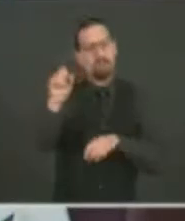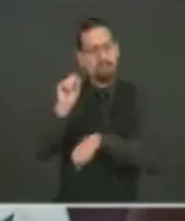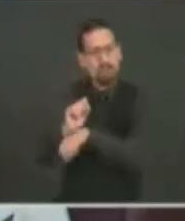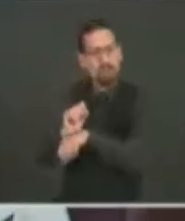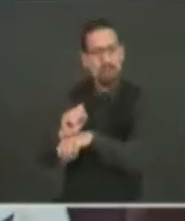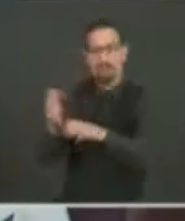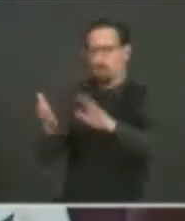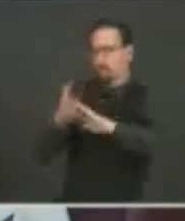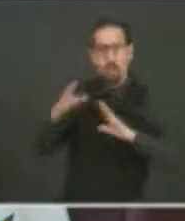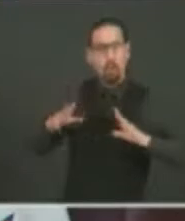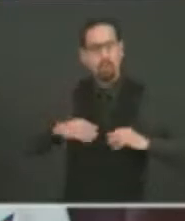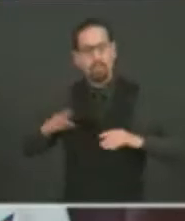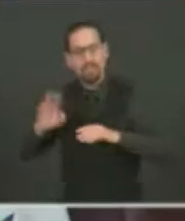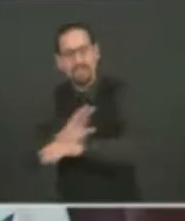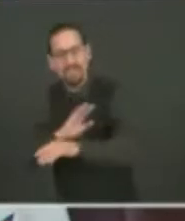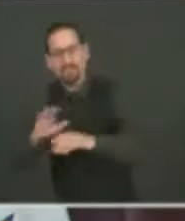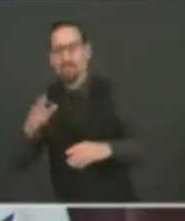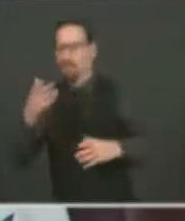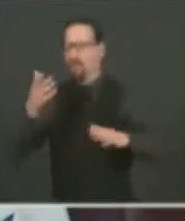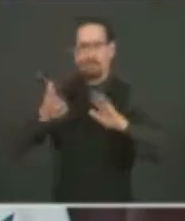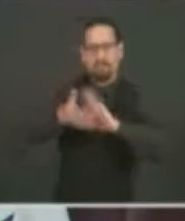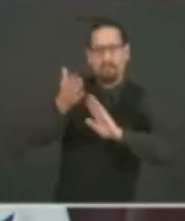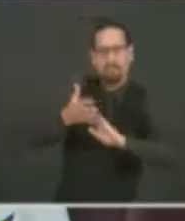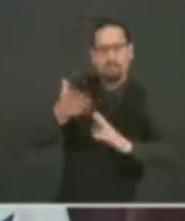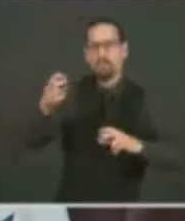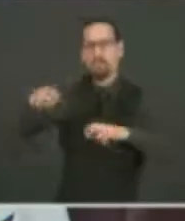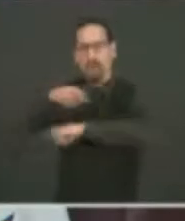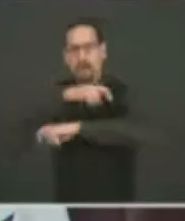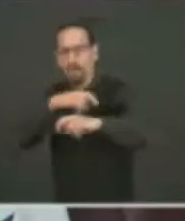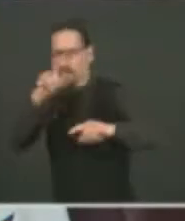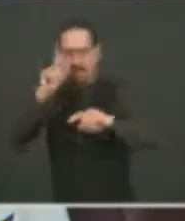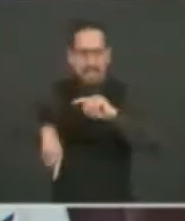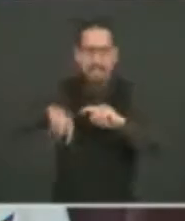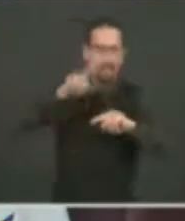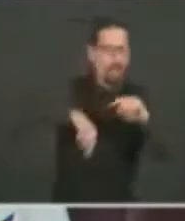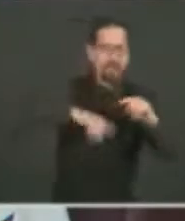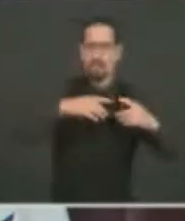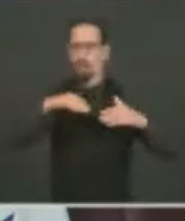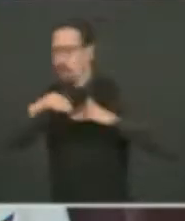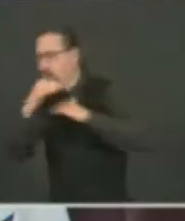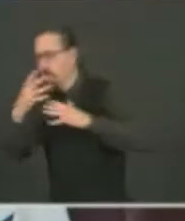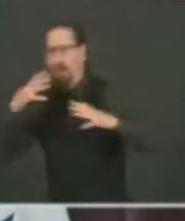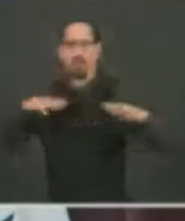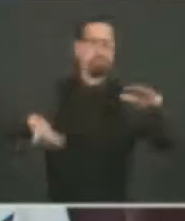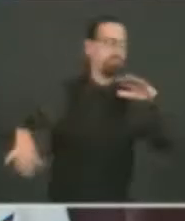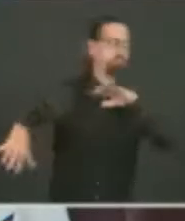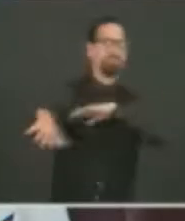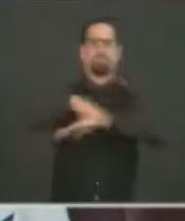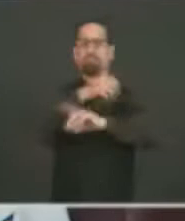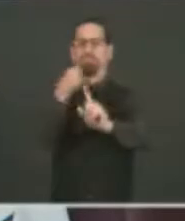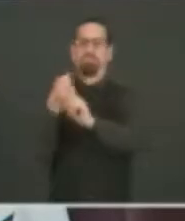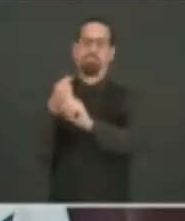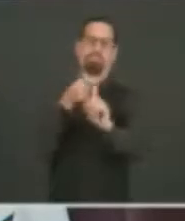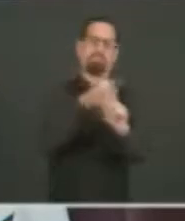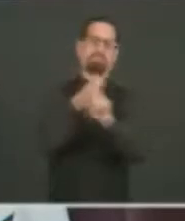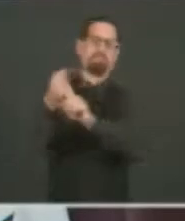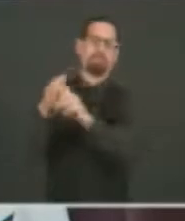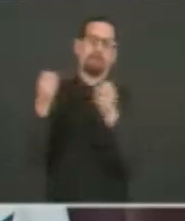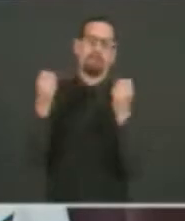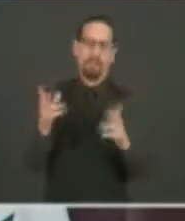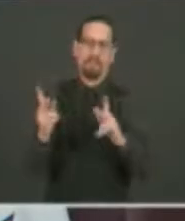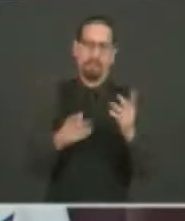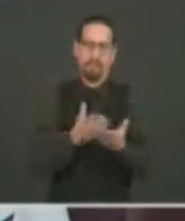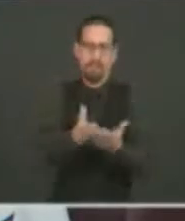in the meantime if it's disruptive. Okay, I want to talk about schools. Last week was the first week